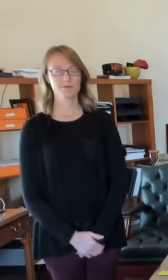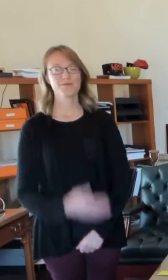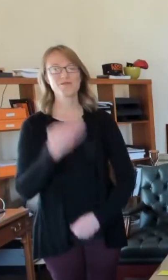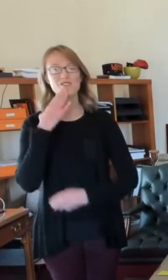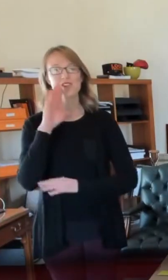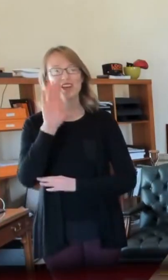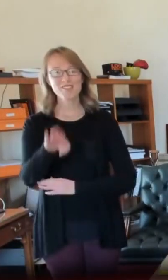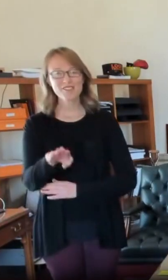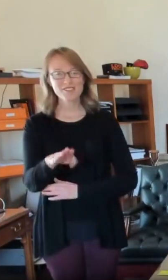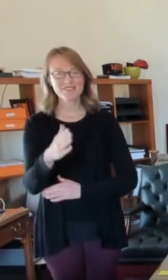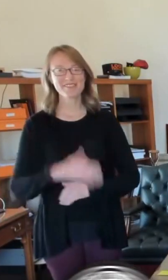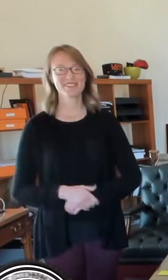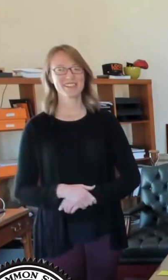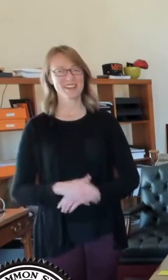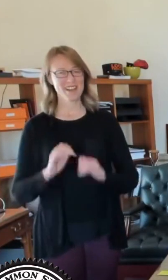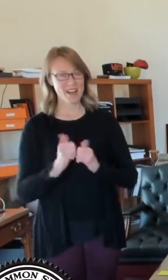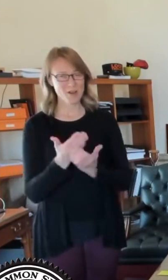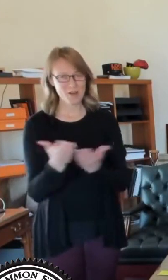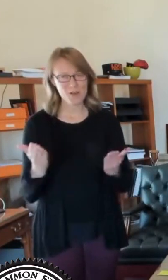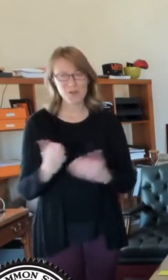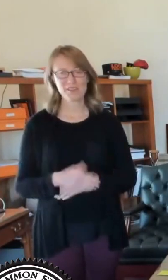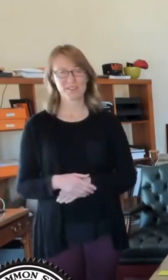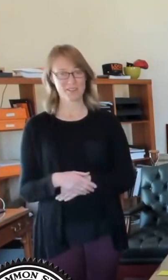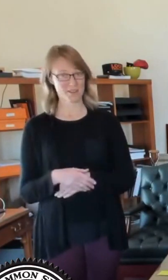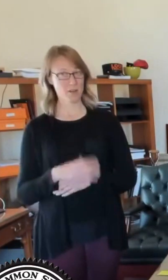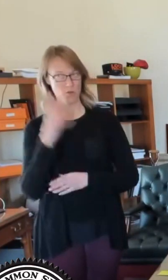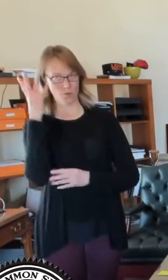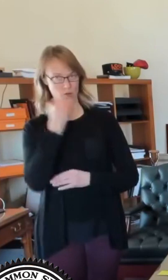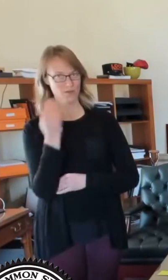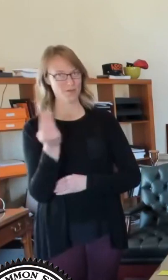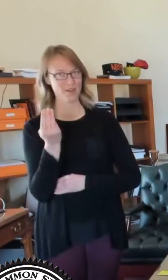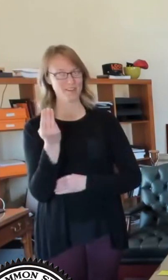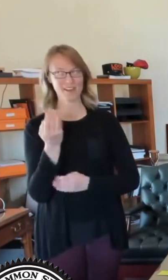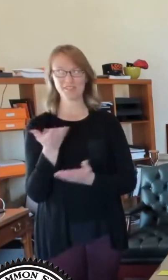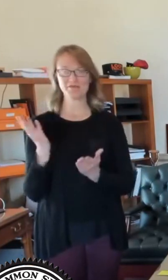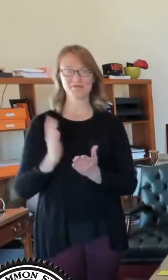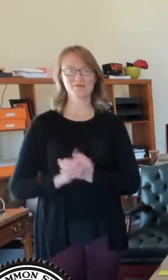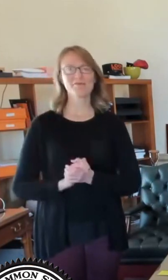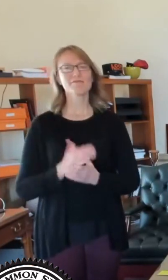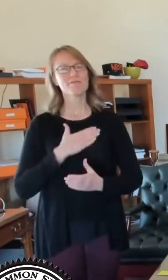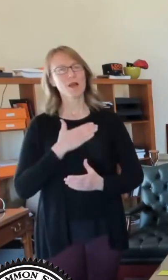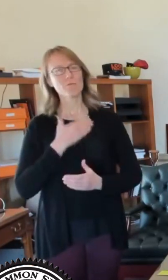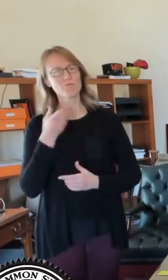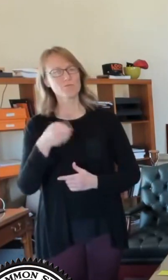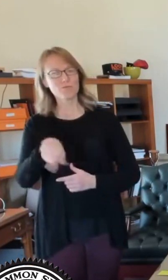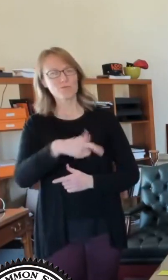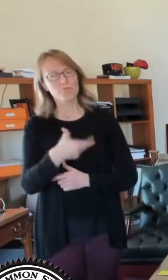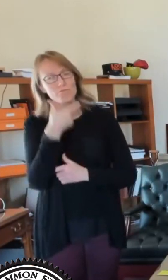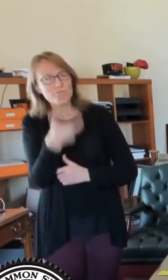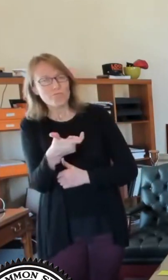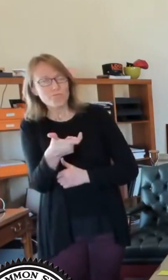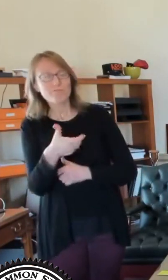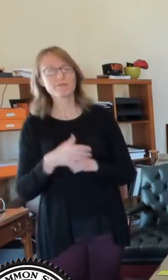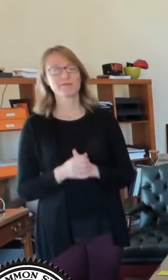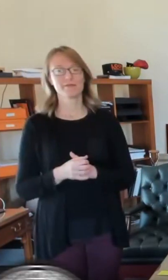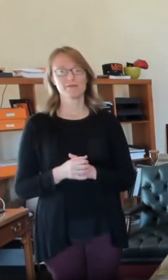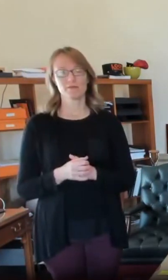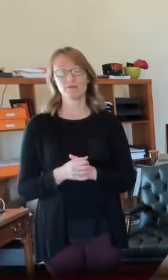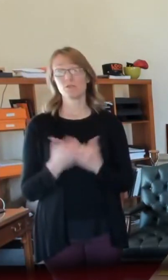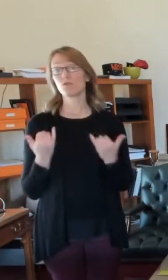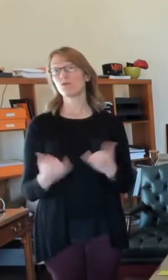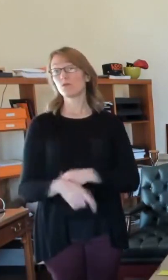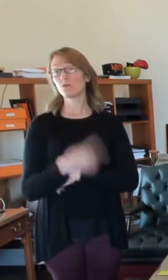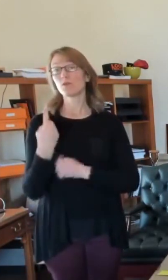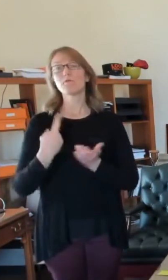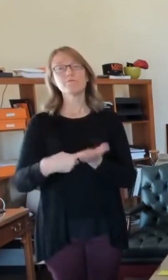Good afternoon, everyone. How are you? Beautiful Monday out there. Glad you could join us. We're going to talk a little bit today,